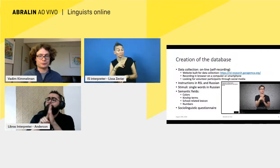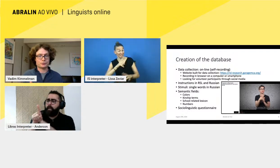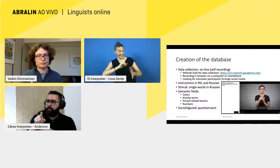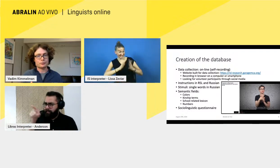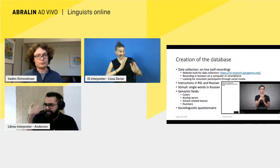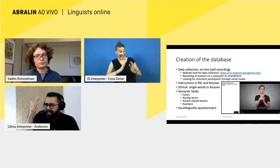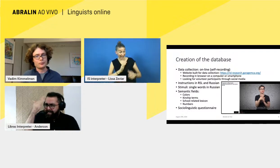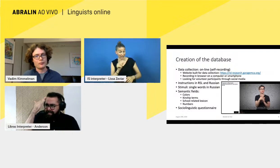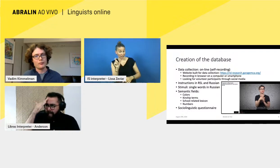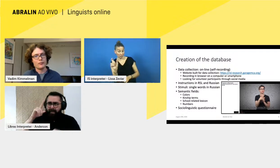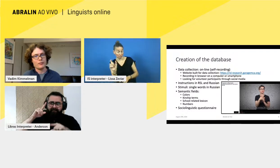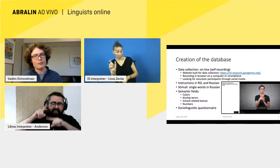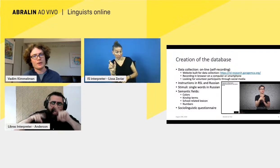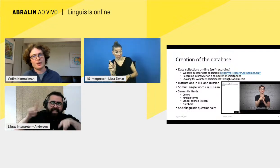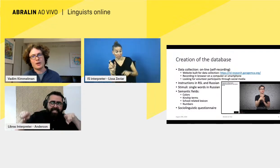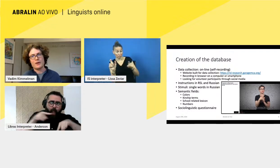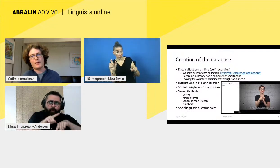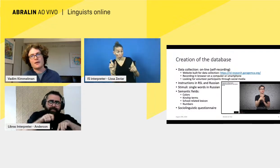variants.